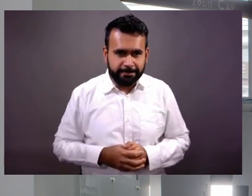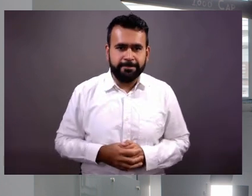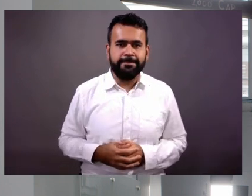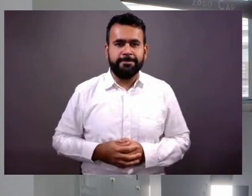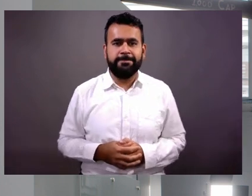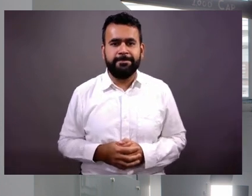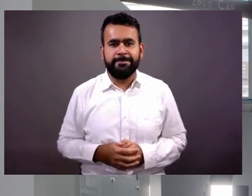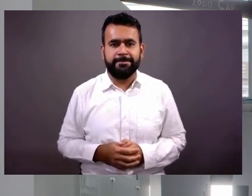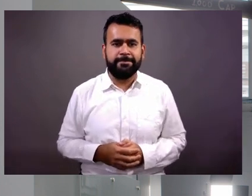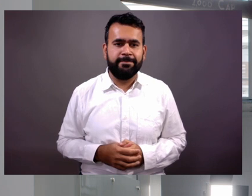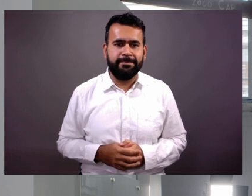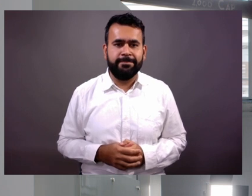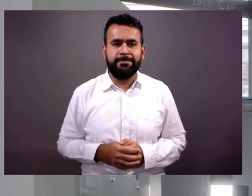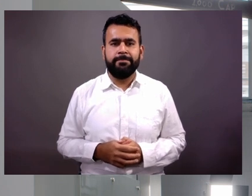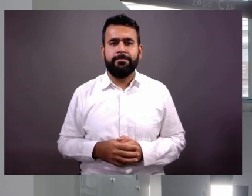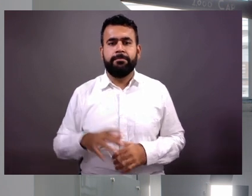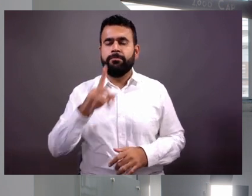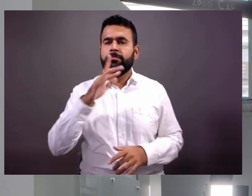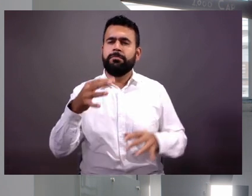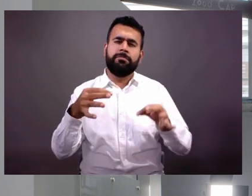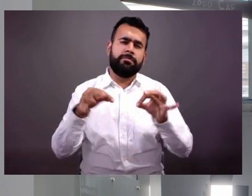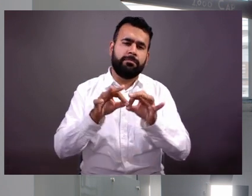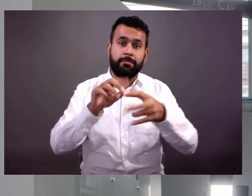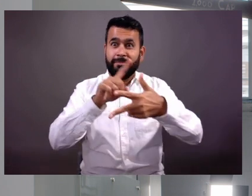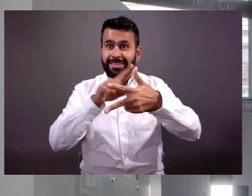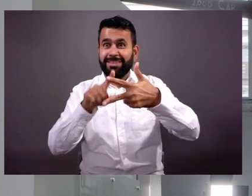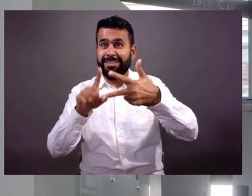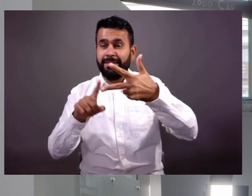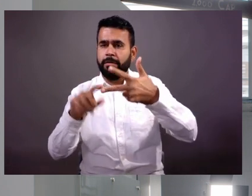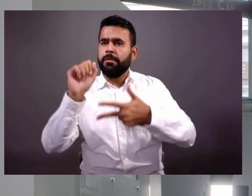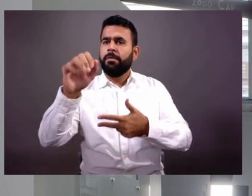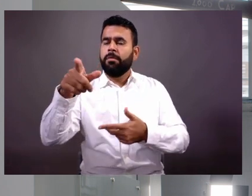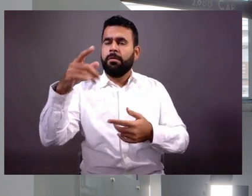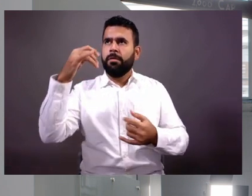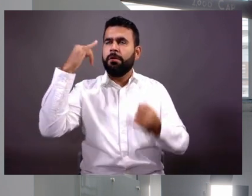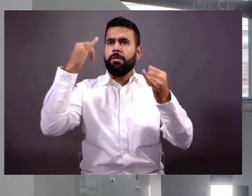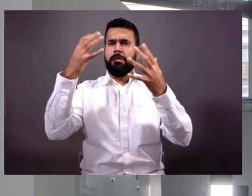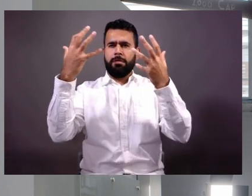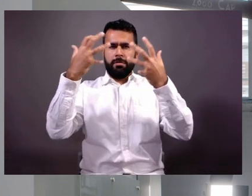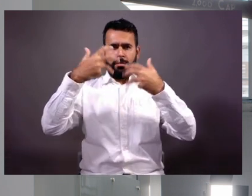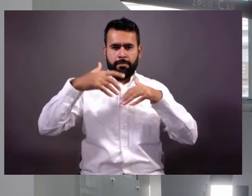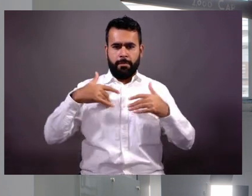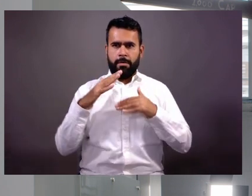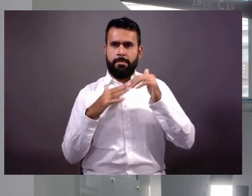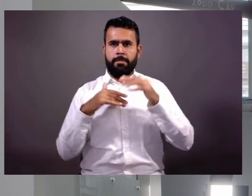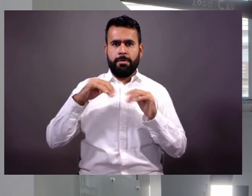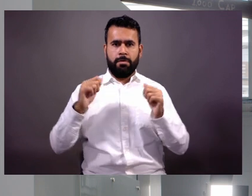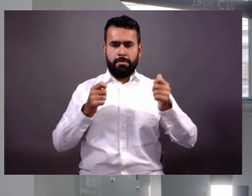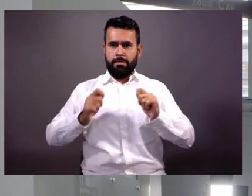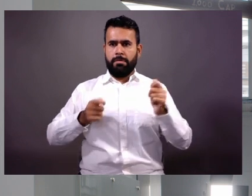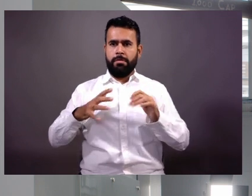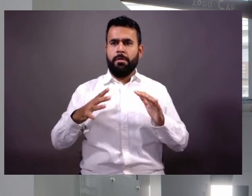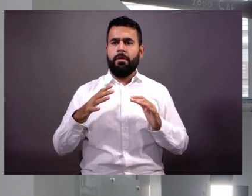Marquee and the Robocop all together. We'll do a little bit of a freestyle. So this will actually be an opportunity for you to practice those moves. And we're going to be practicing,